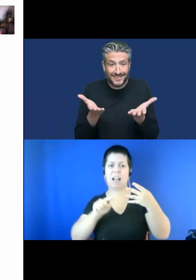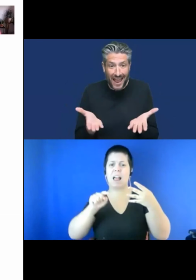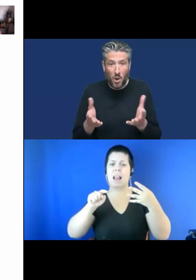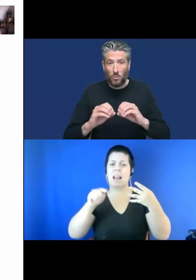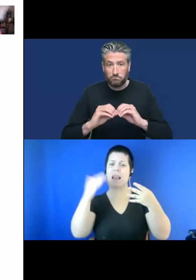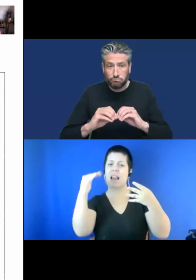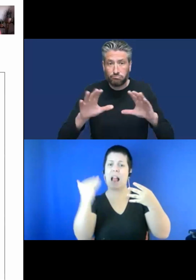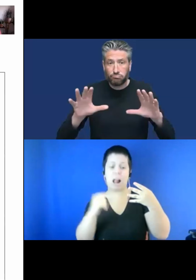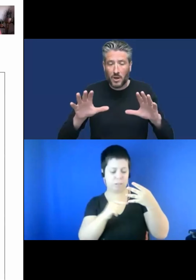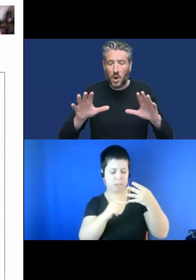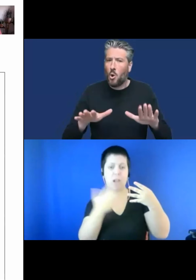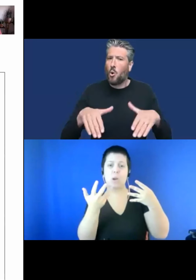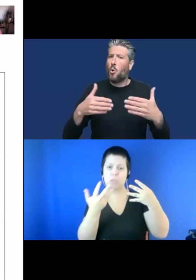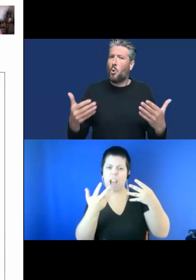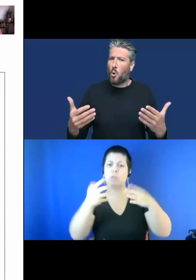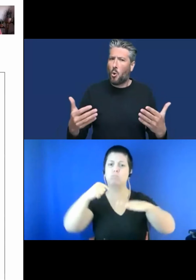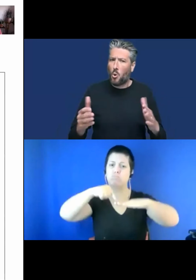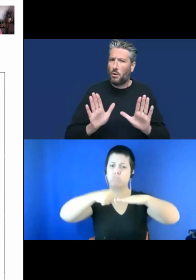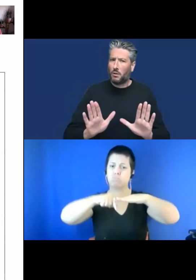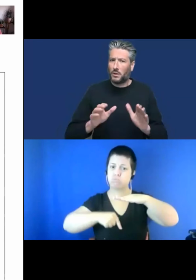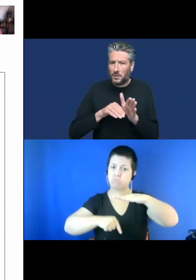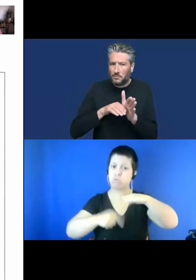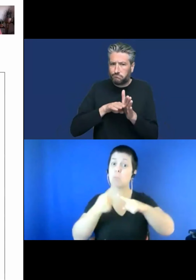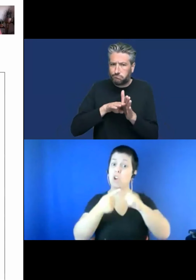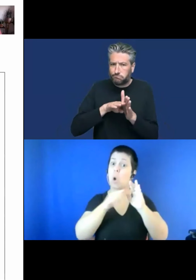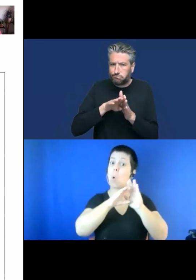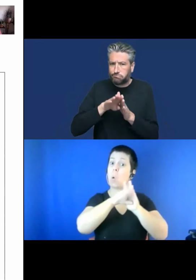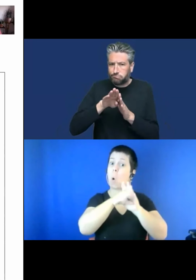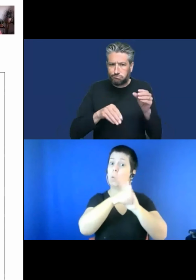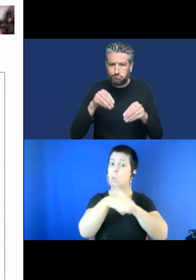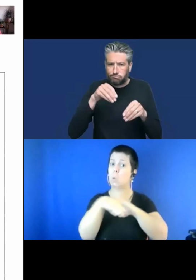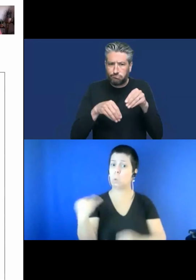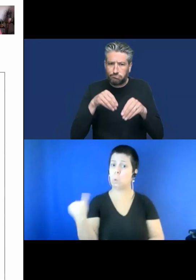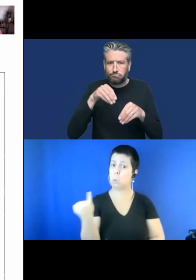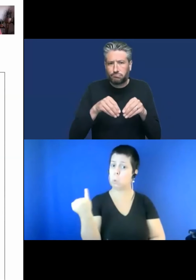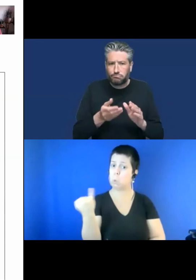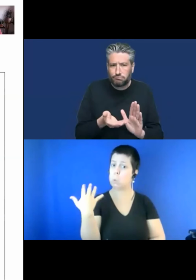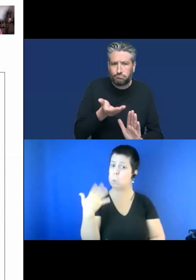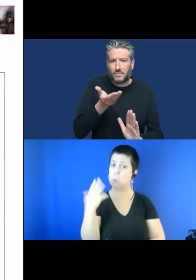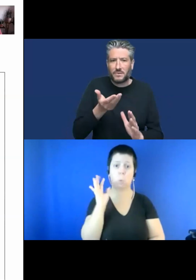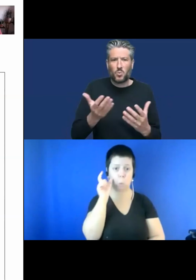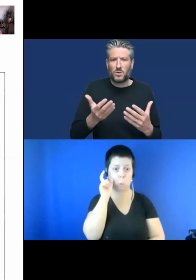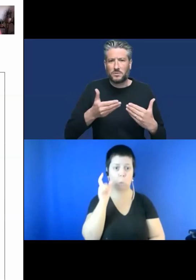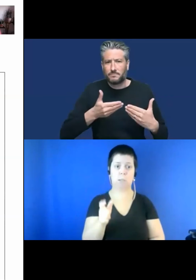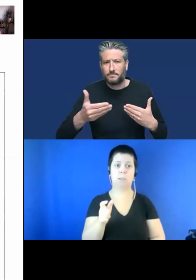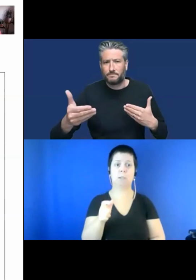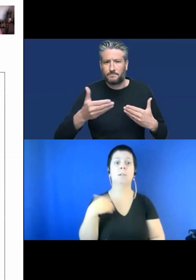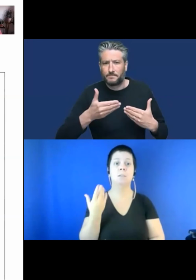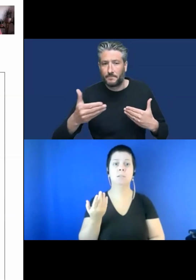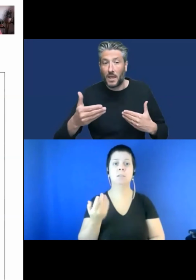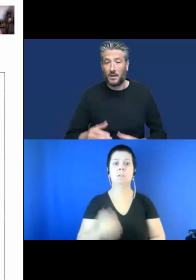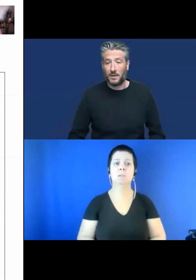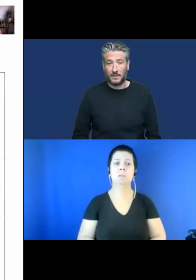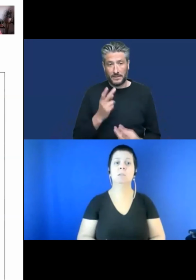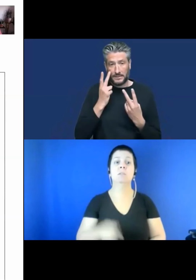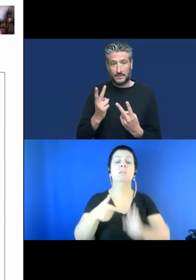very interesting concept. The technology readiness levels give a scale or a rating